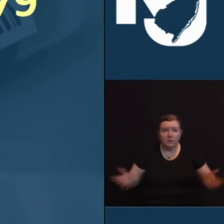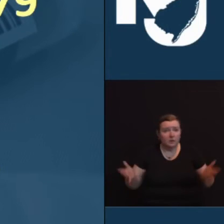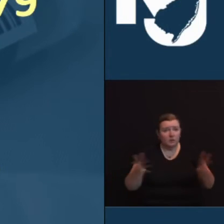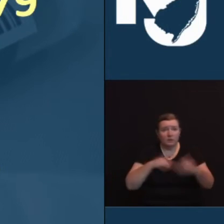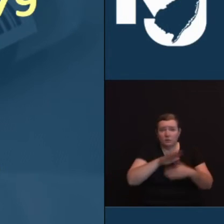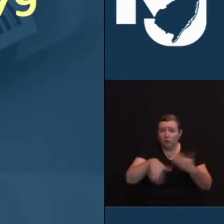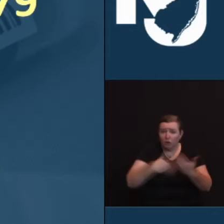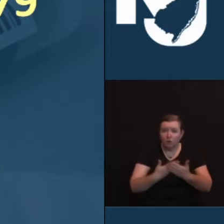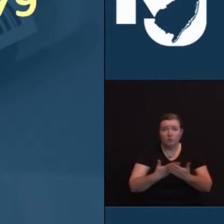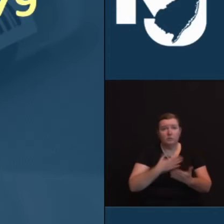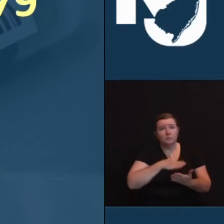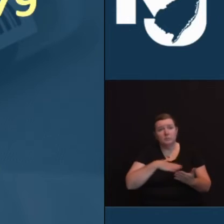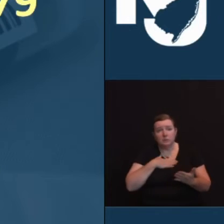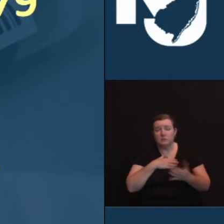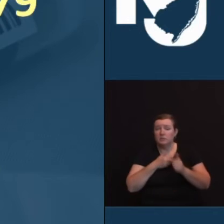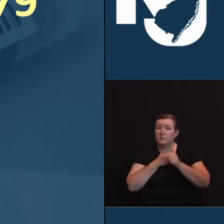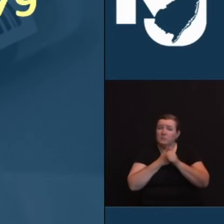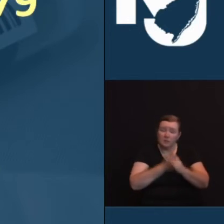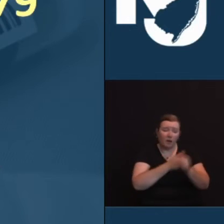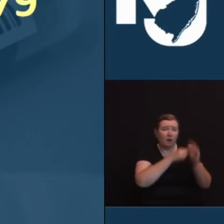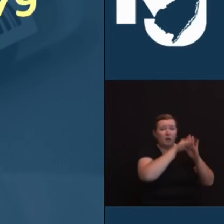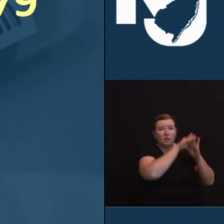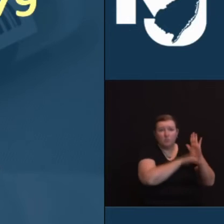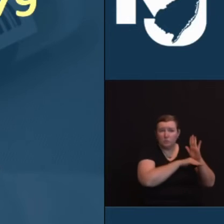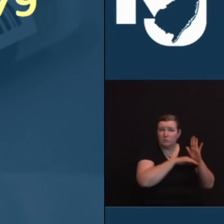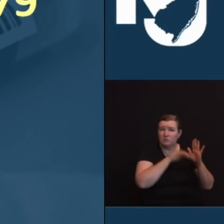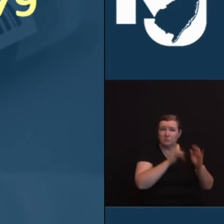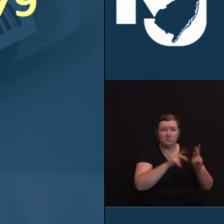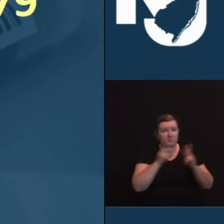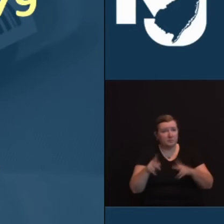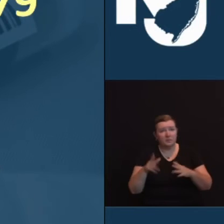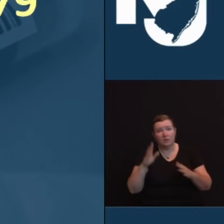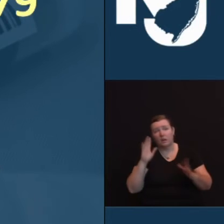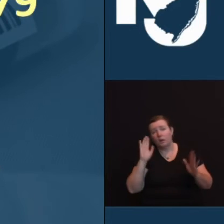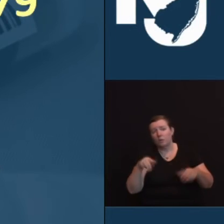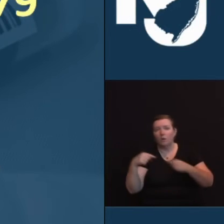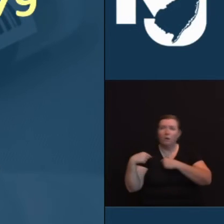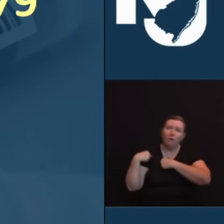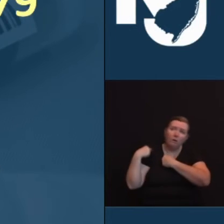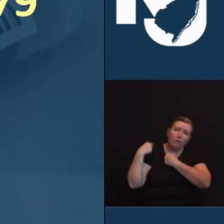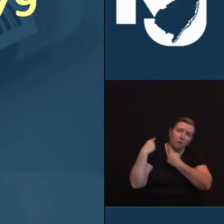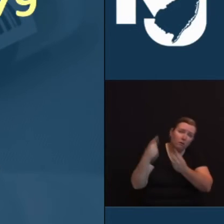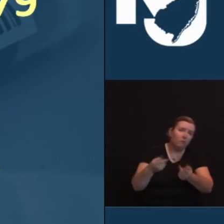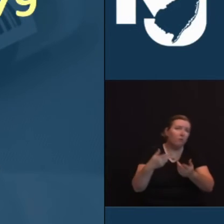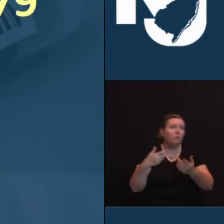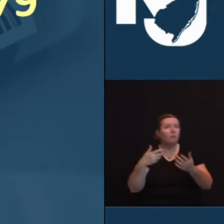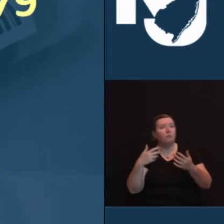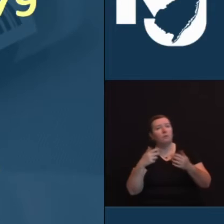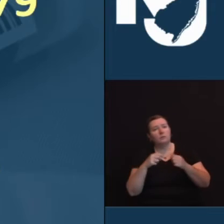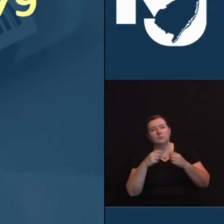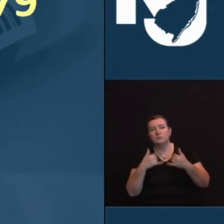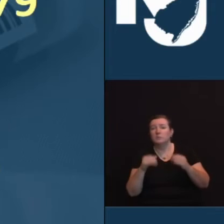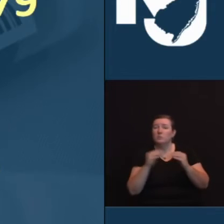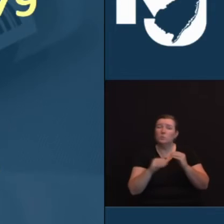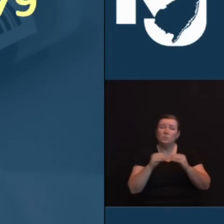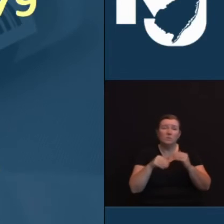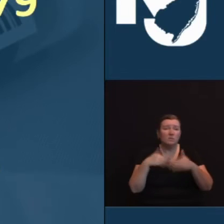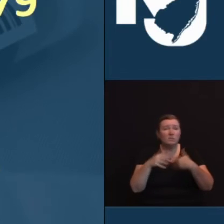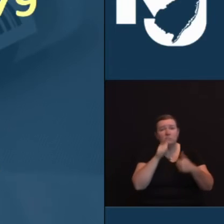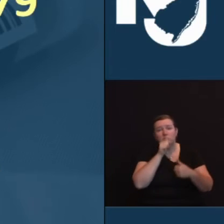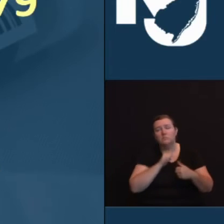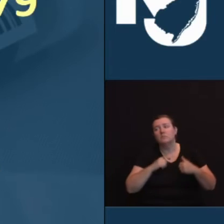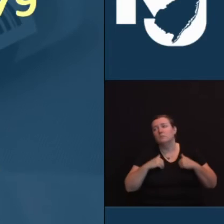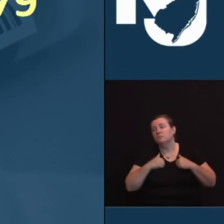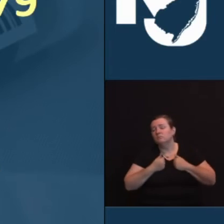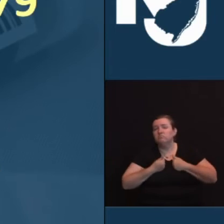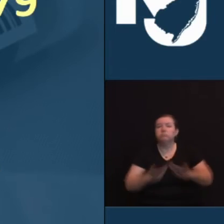like we were in the spring. I know this has been a very long haul, but we still have more miles to go. I know you're fatigued. I don't blame you.